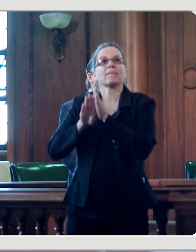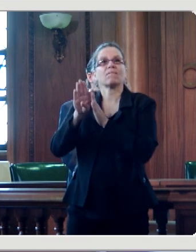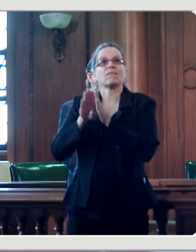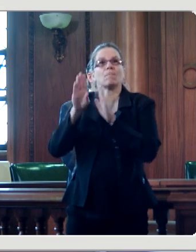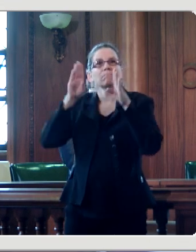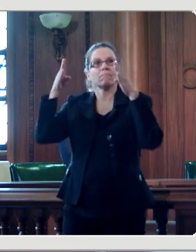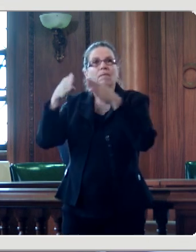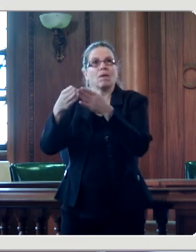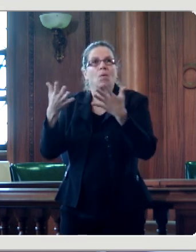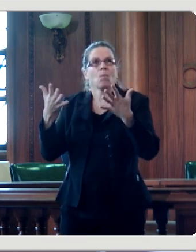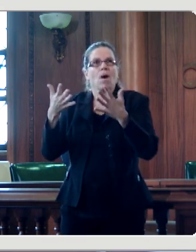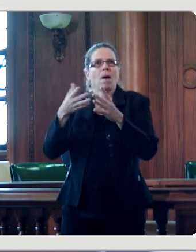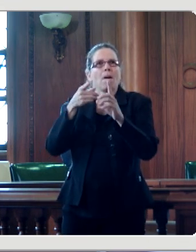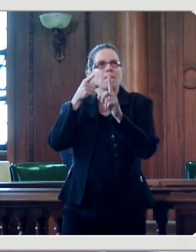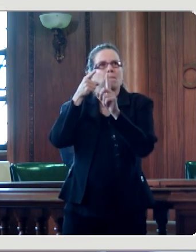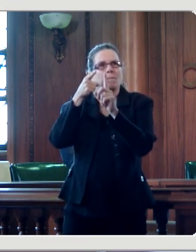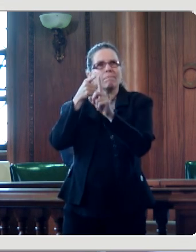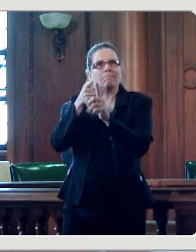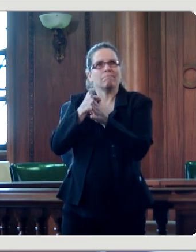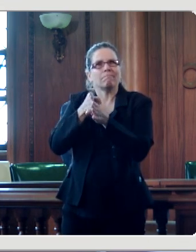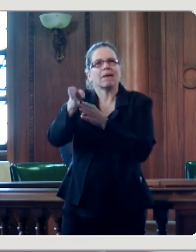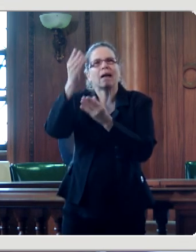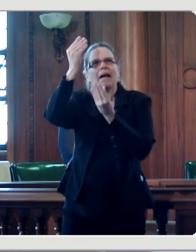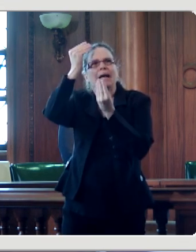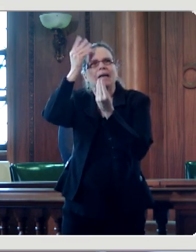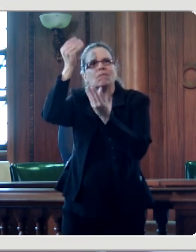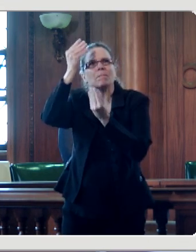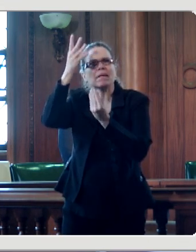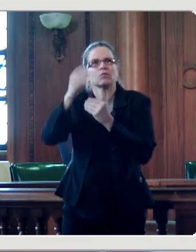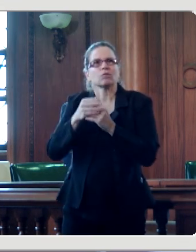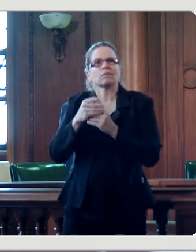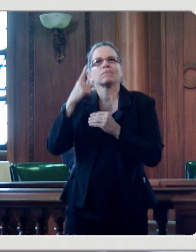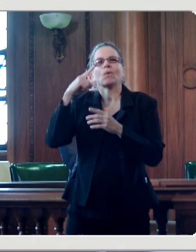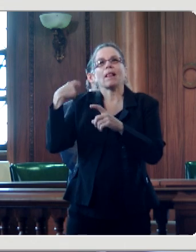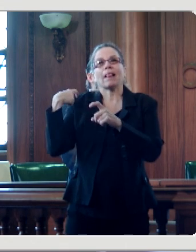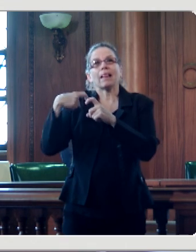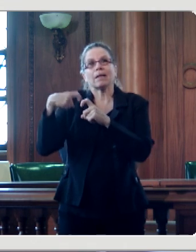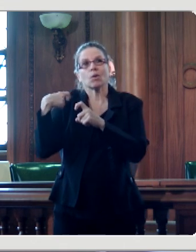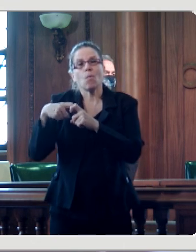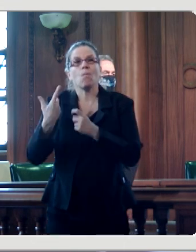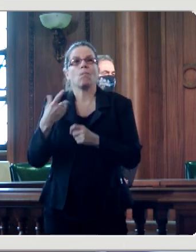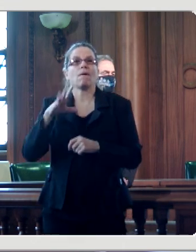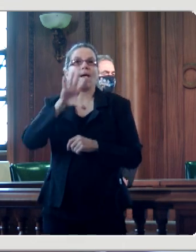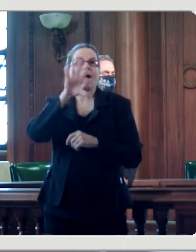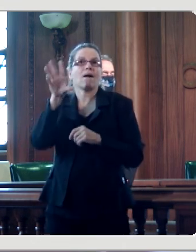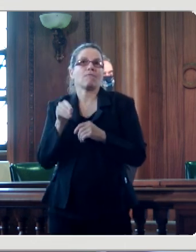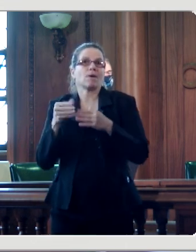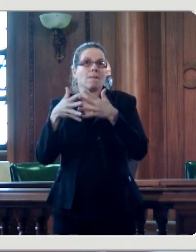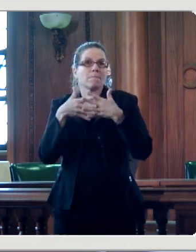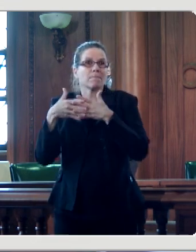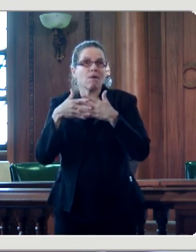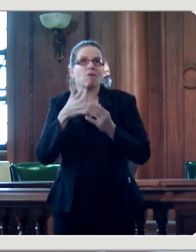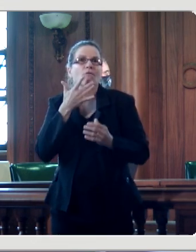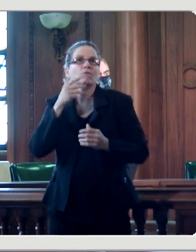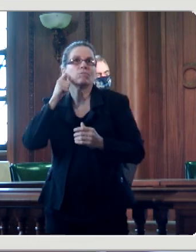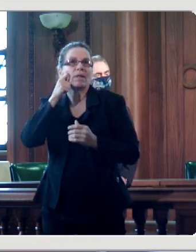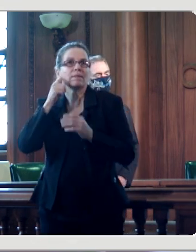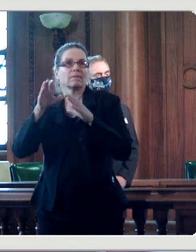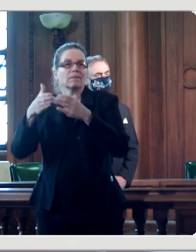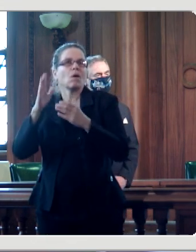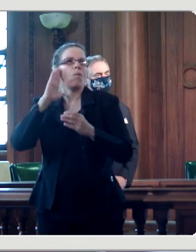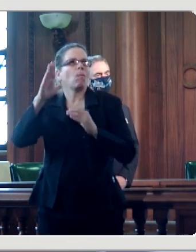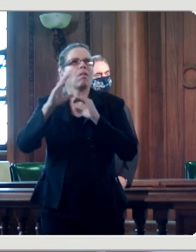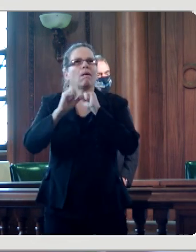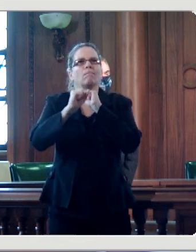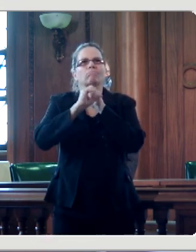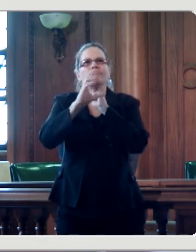resources for diverse groups in Springfield, including marketing materials and online engagement,